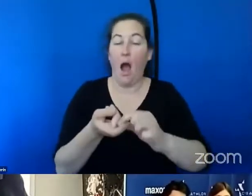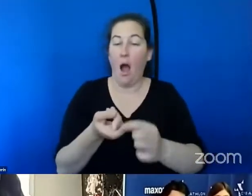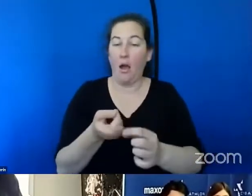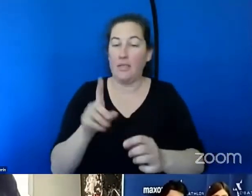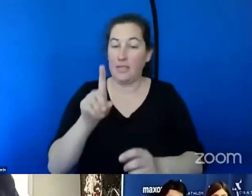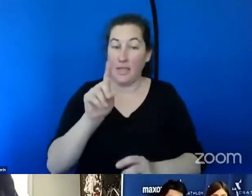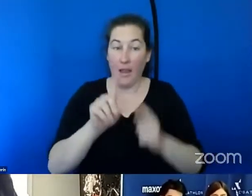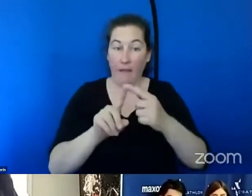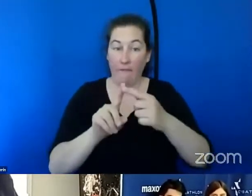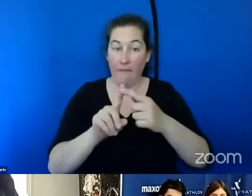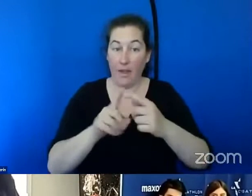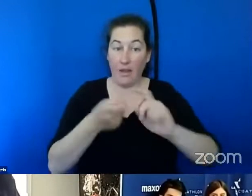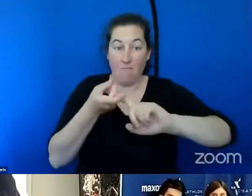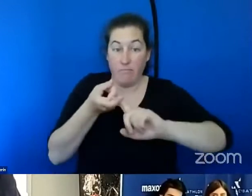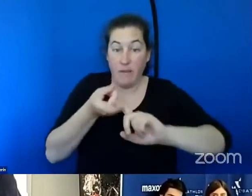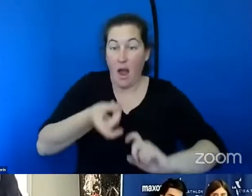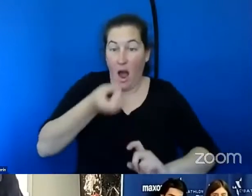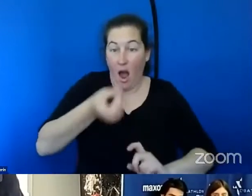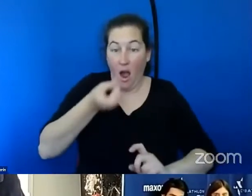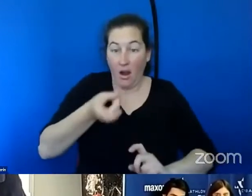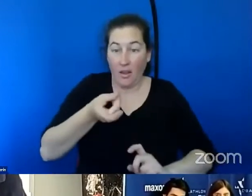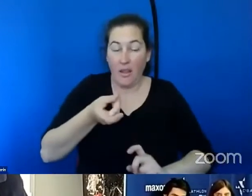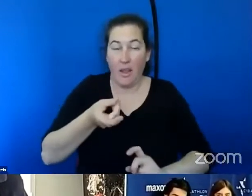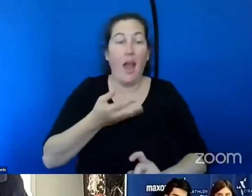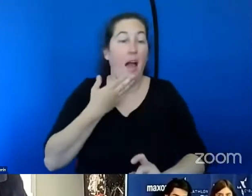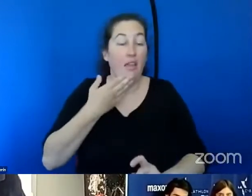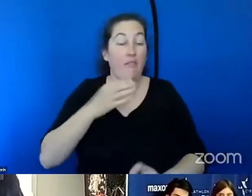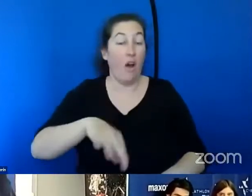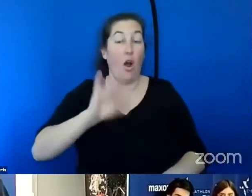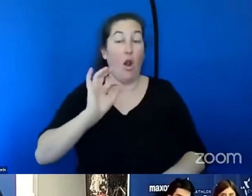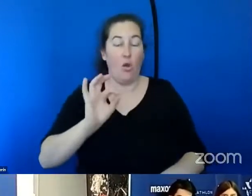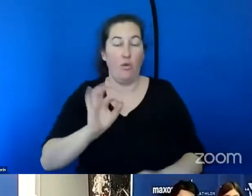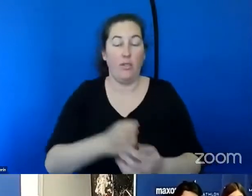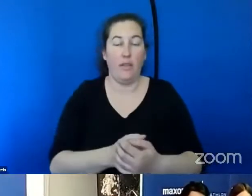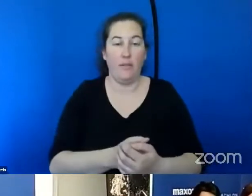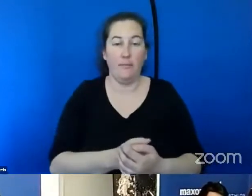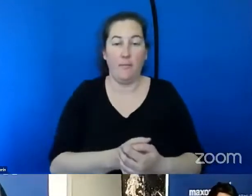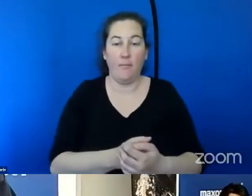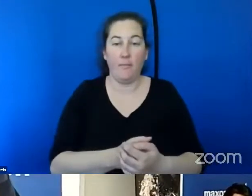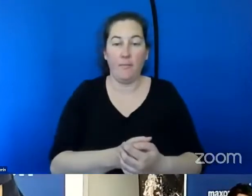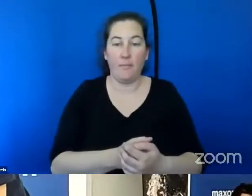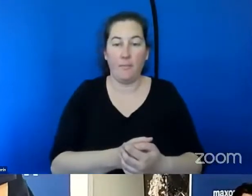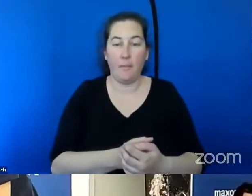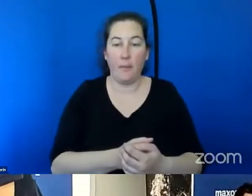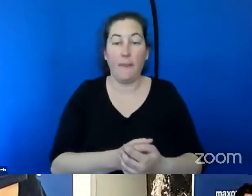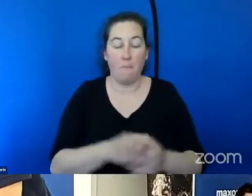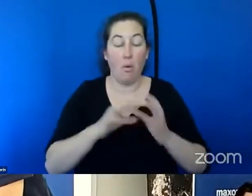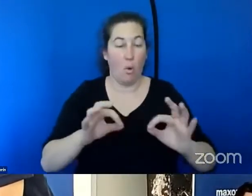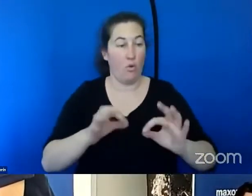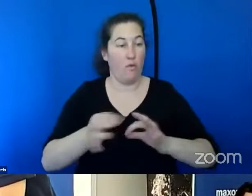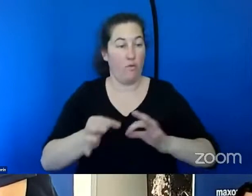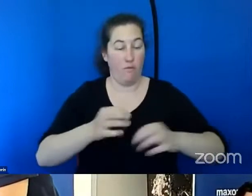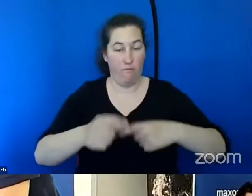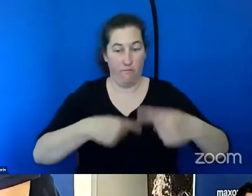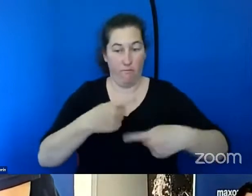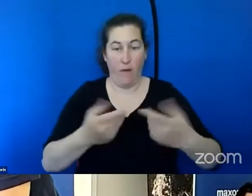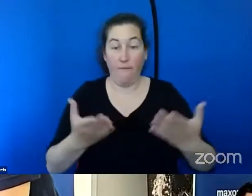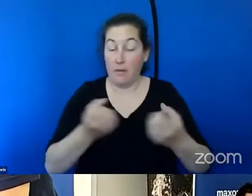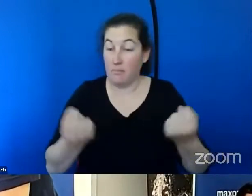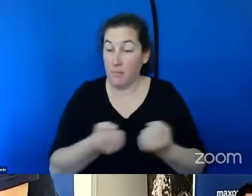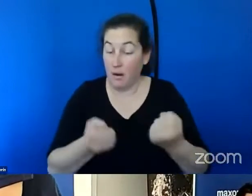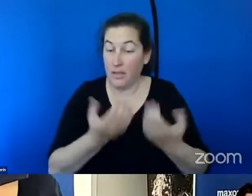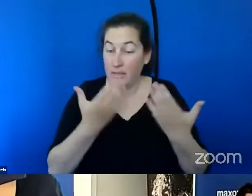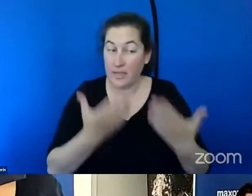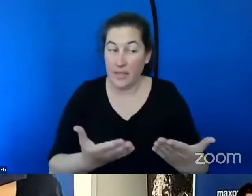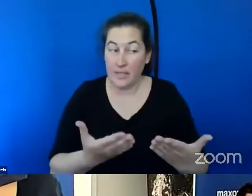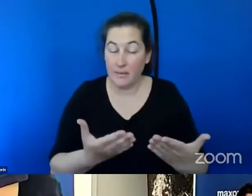he's lining them all up again for a very fast finish. You see credit card in position, then the USB is in